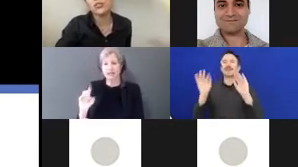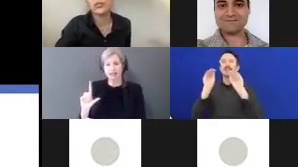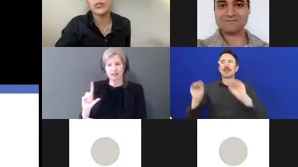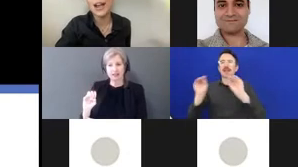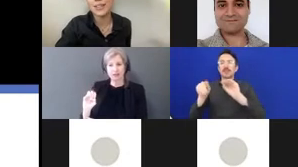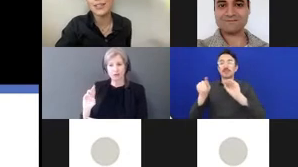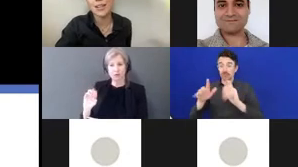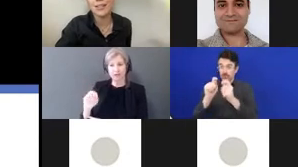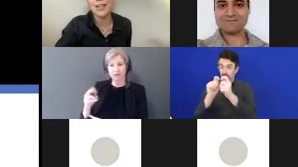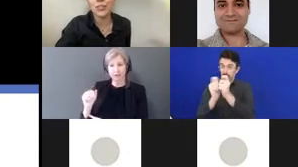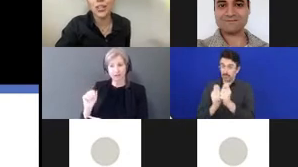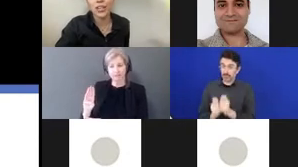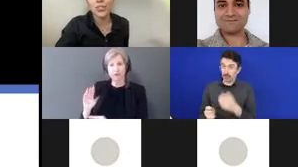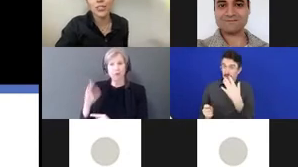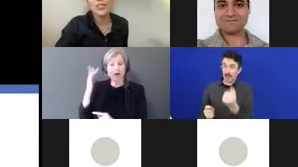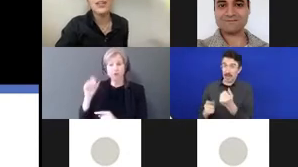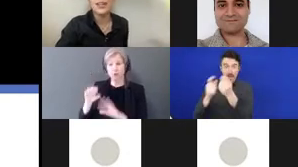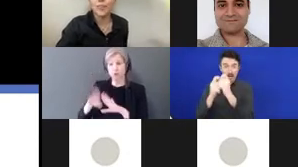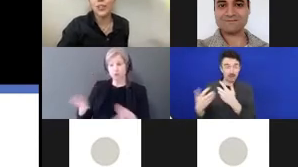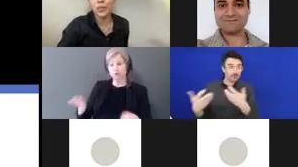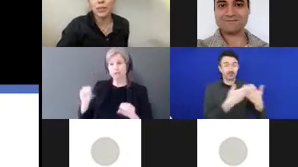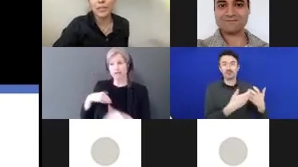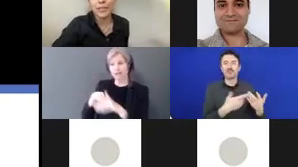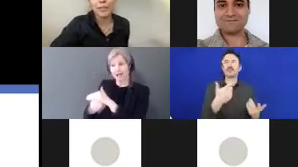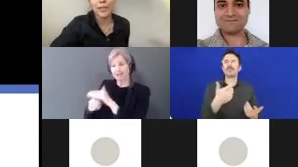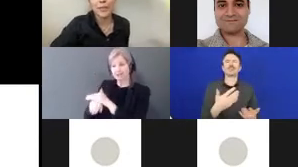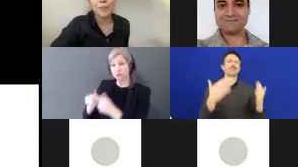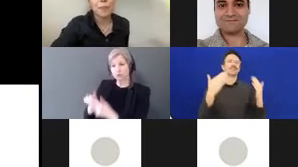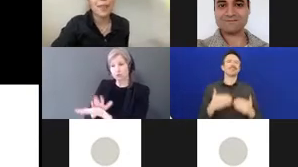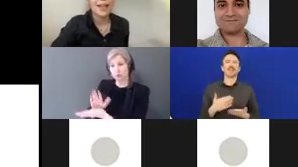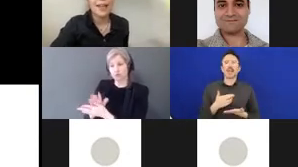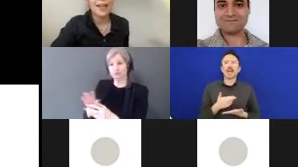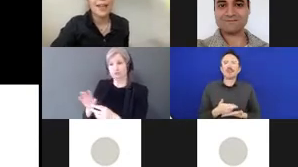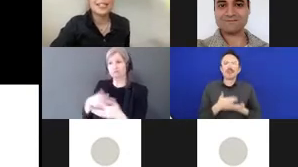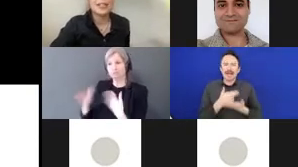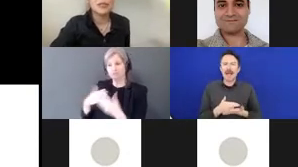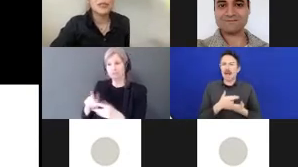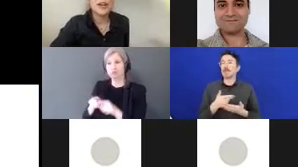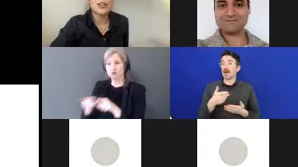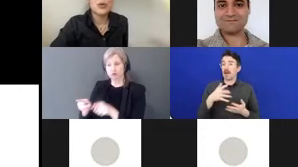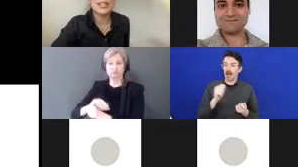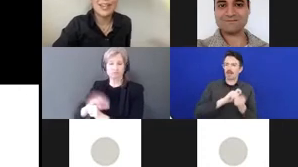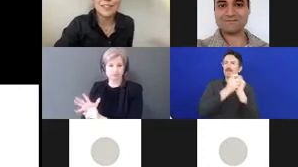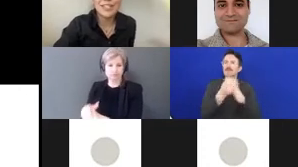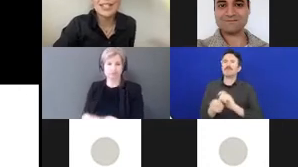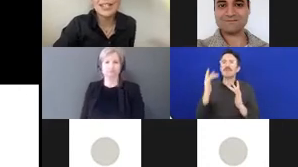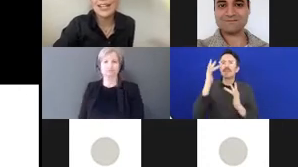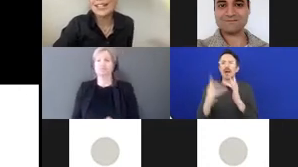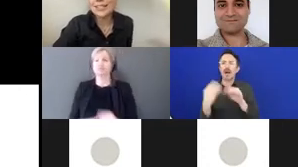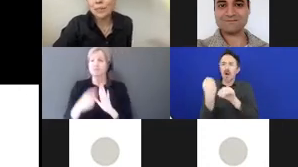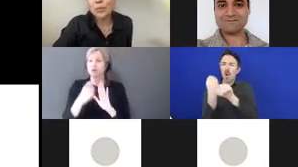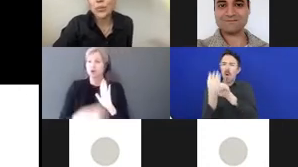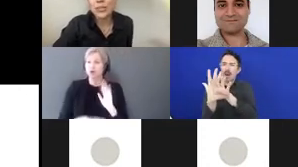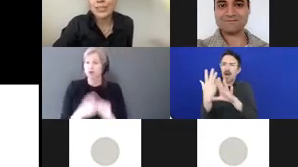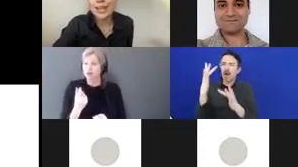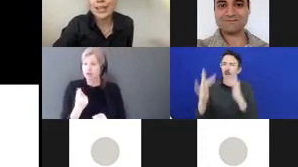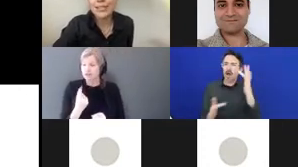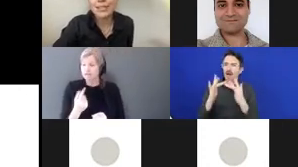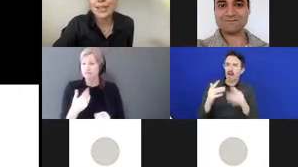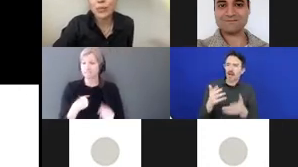that children could access education even during the pandemic. In terms of Article 11, examples